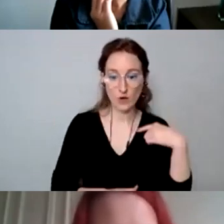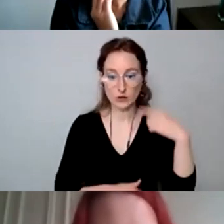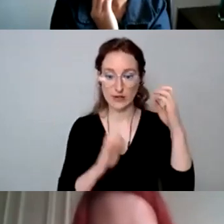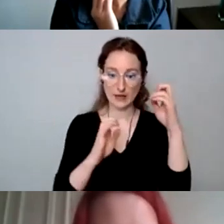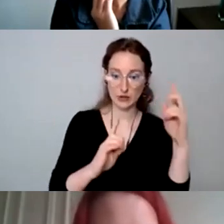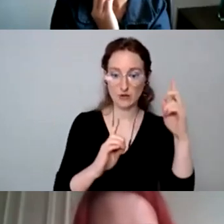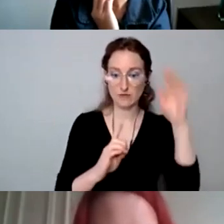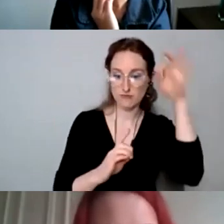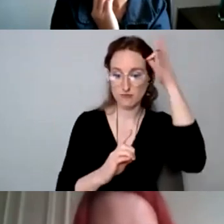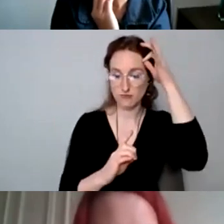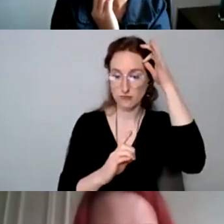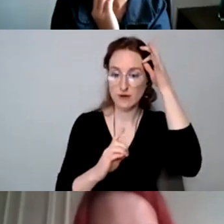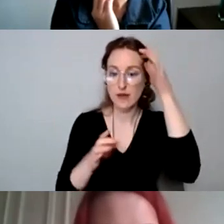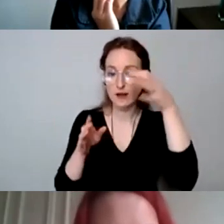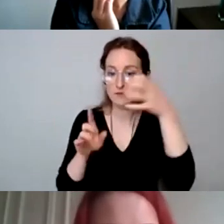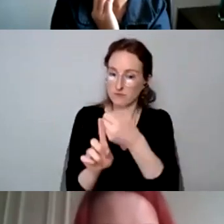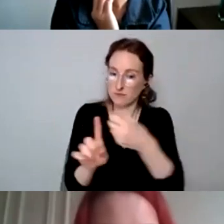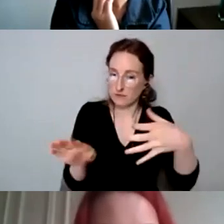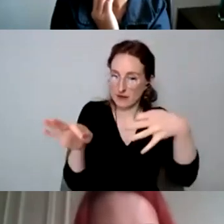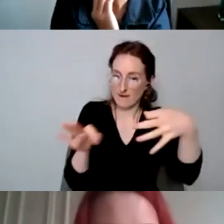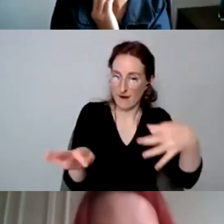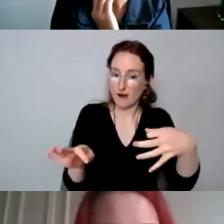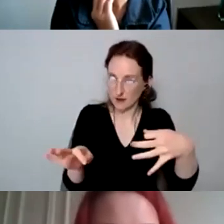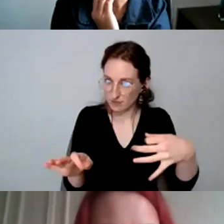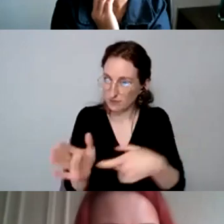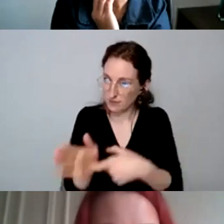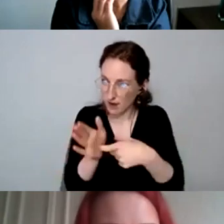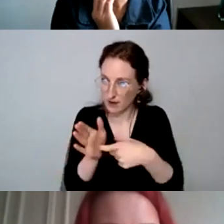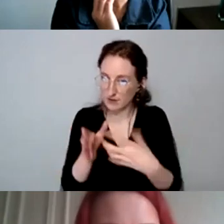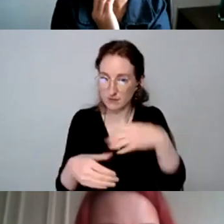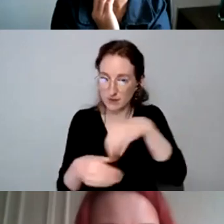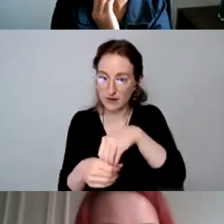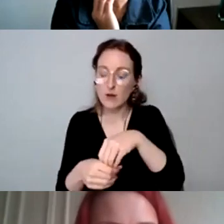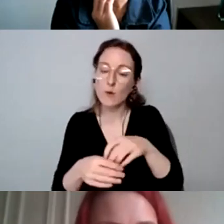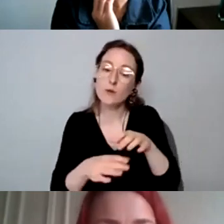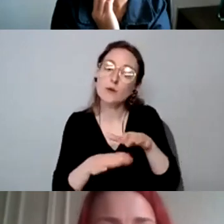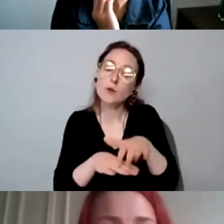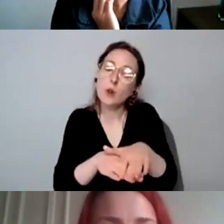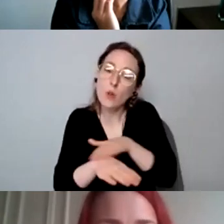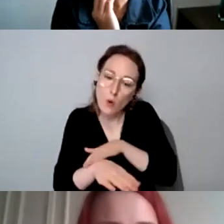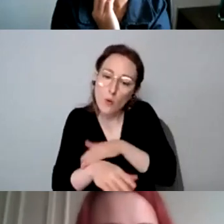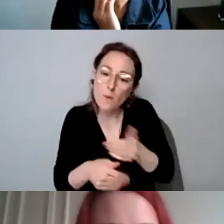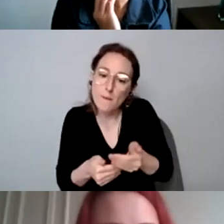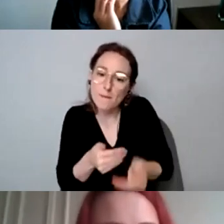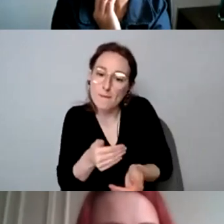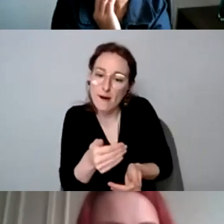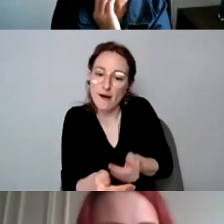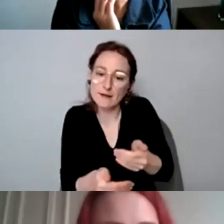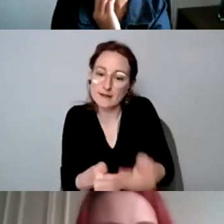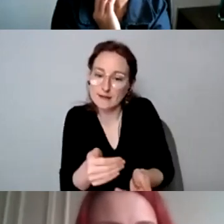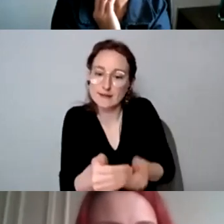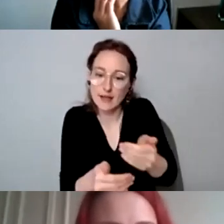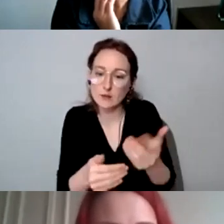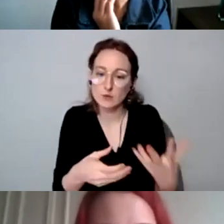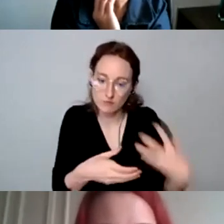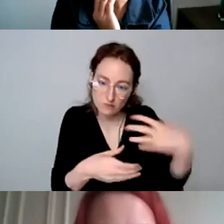defines inclusive education. And of course, there is a very gradual process to bring inclusion culture,